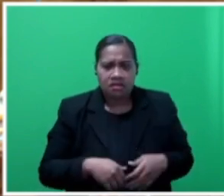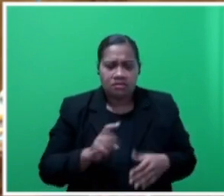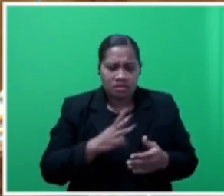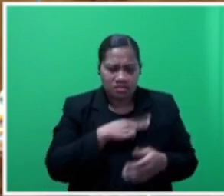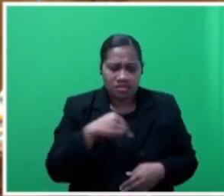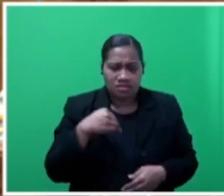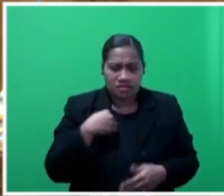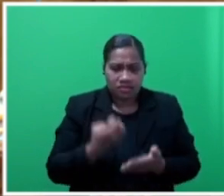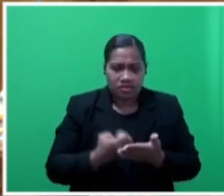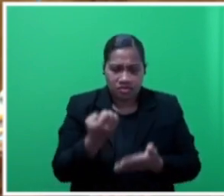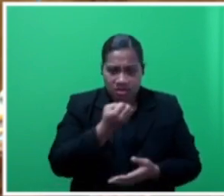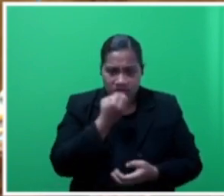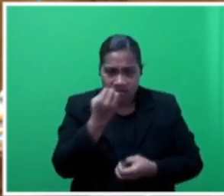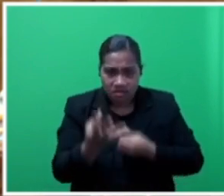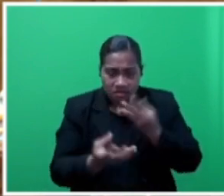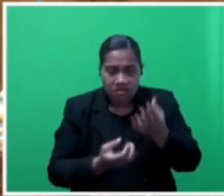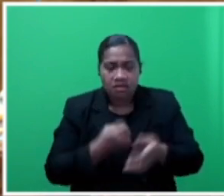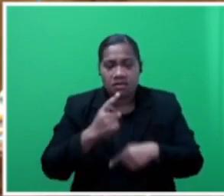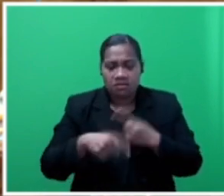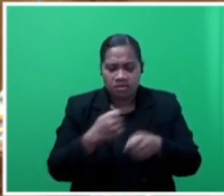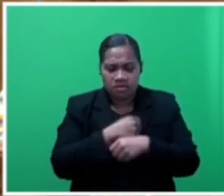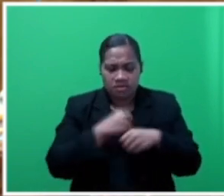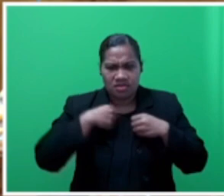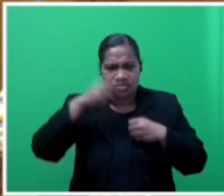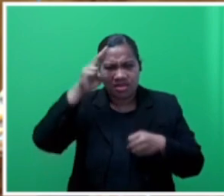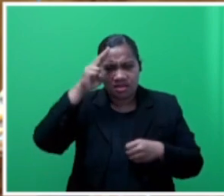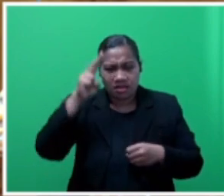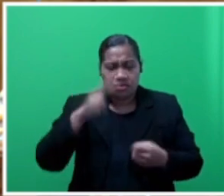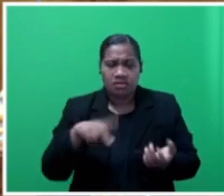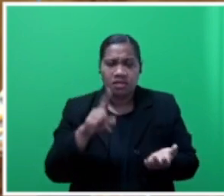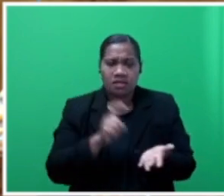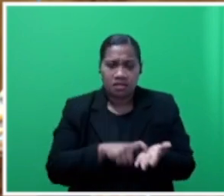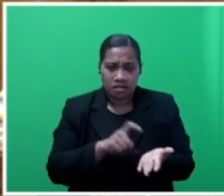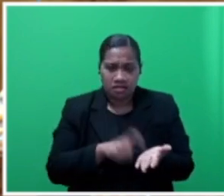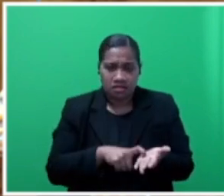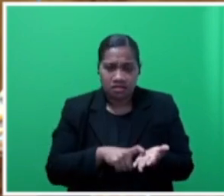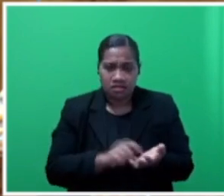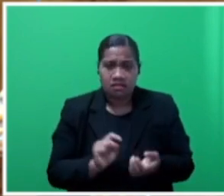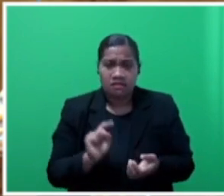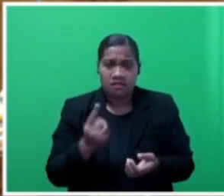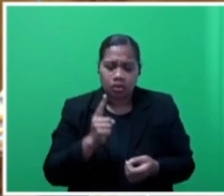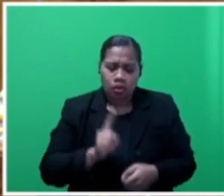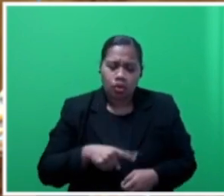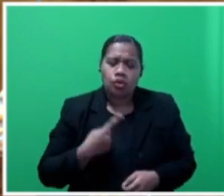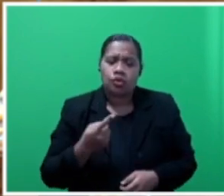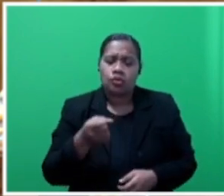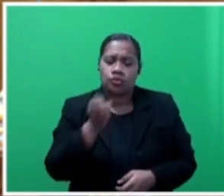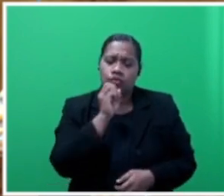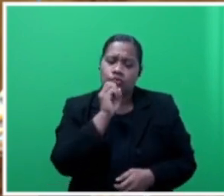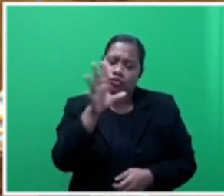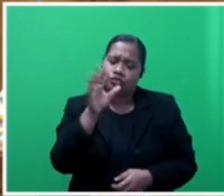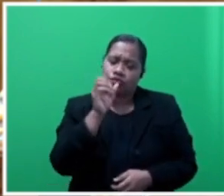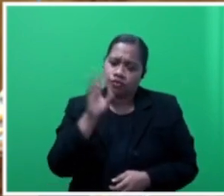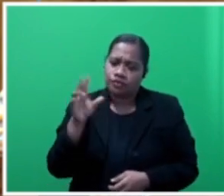Economy regarding our national debt. First, he continued to preach that we must borrow smartly.